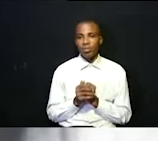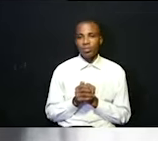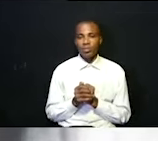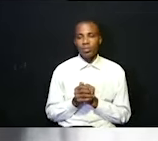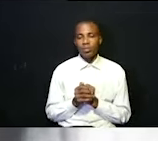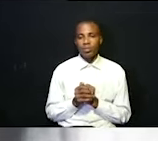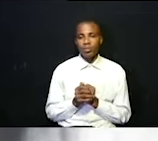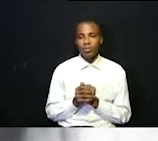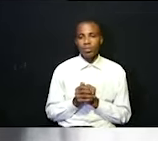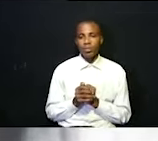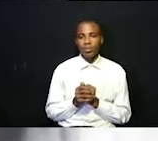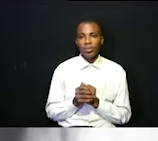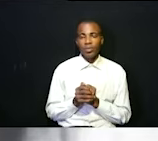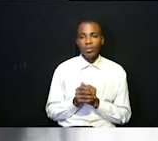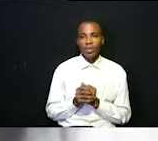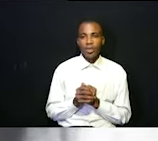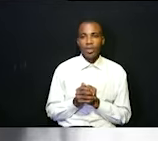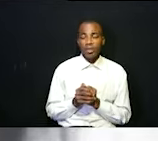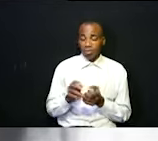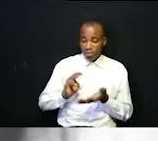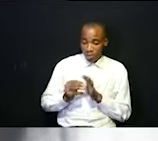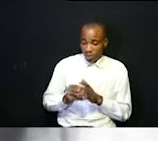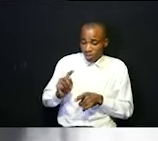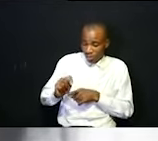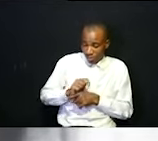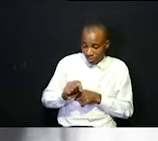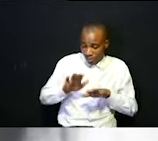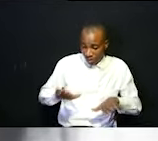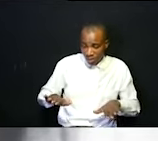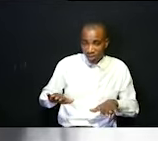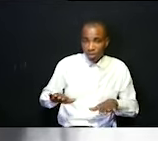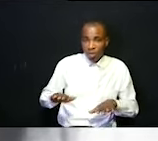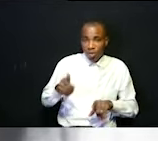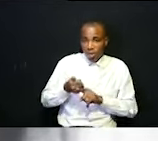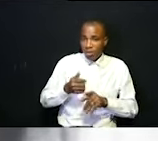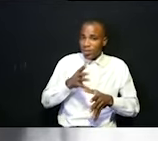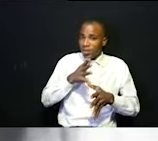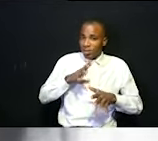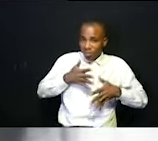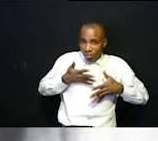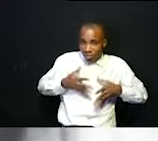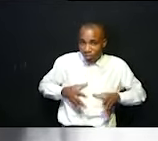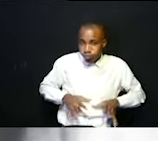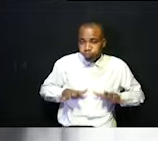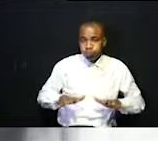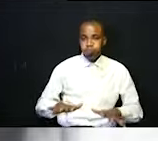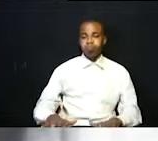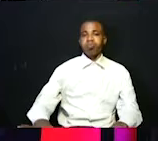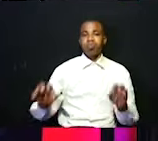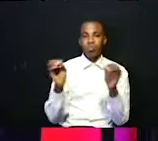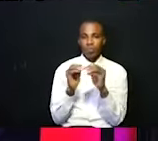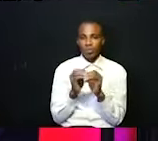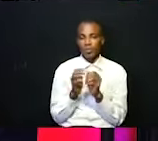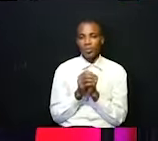11 children and future descendants. That is a ma dubako no. Edward's example teaches us